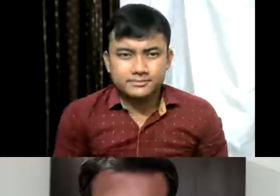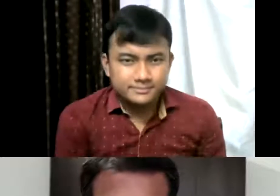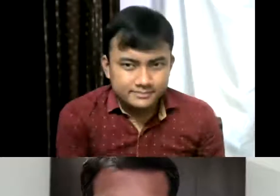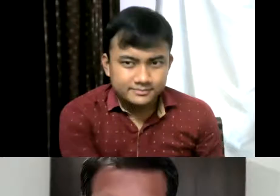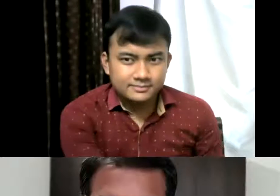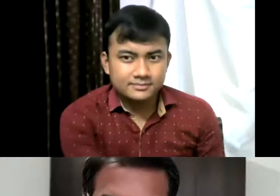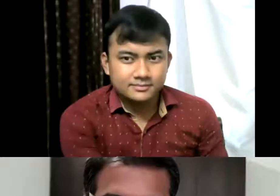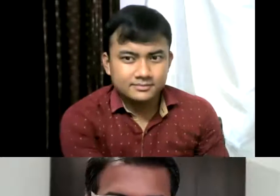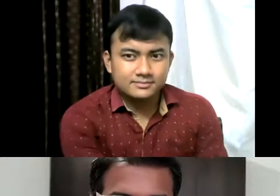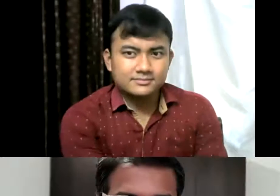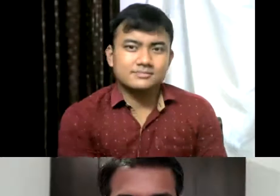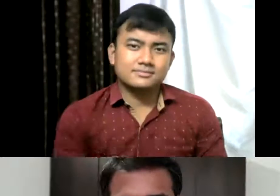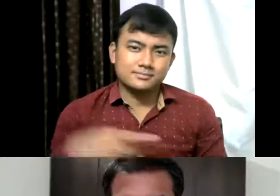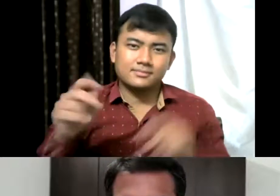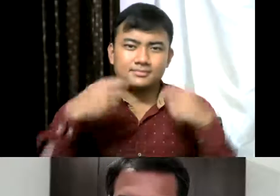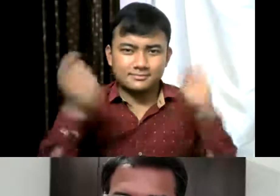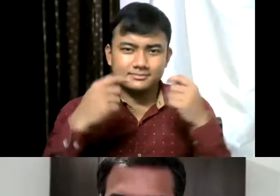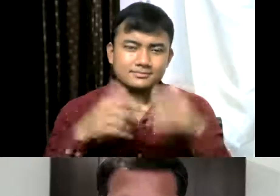House party pe games khelo.